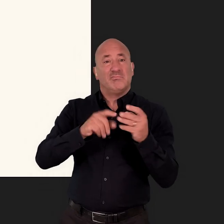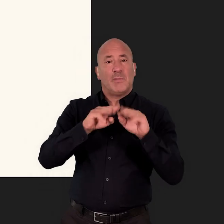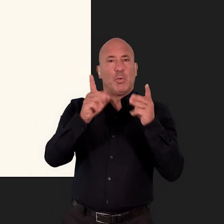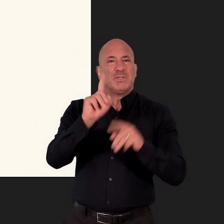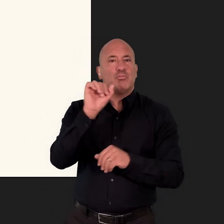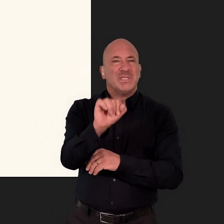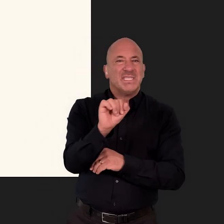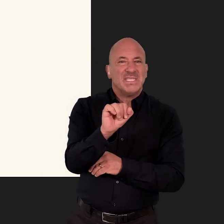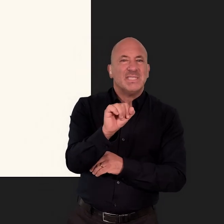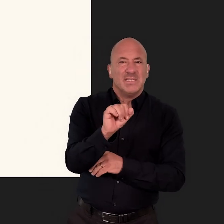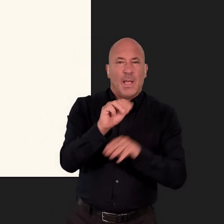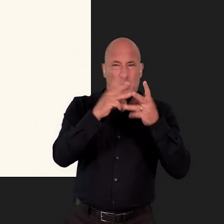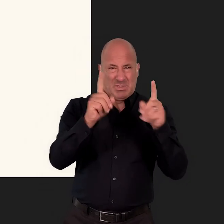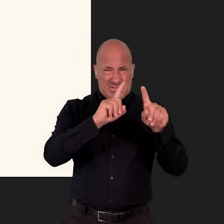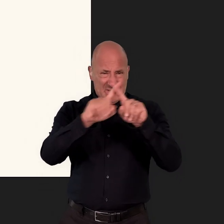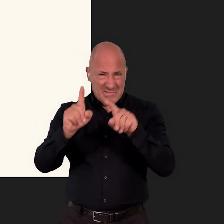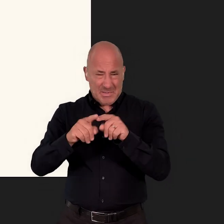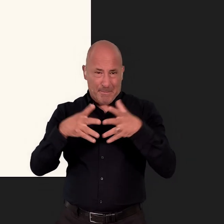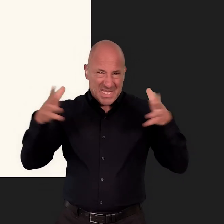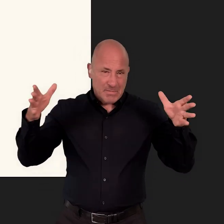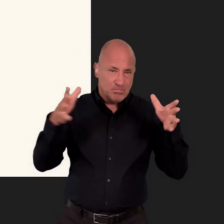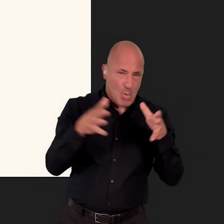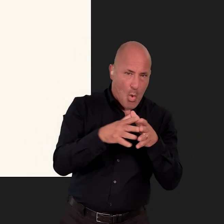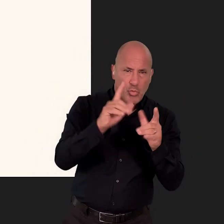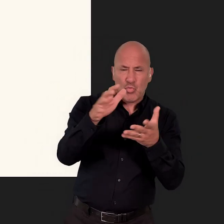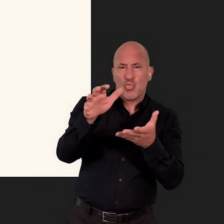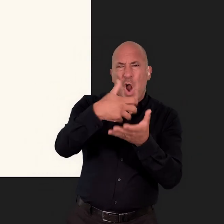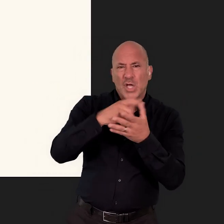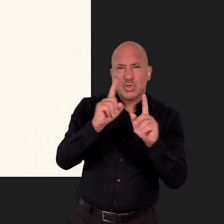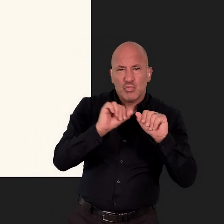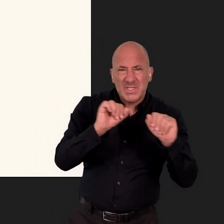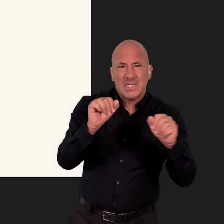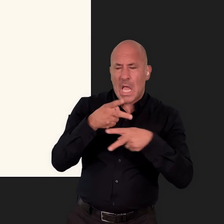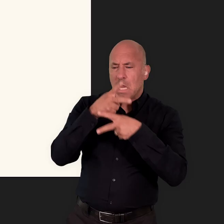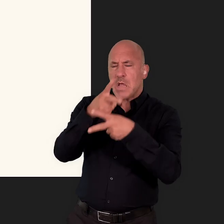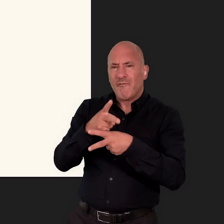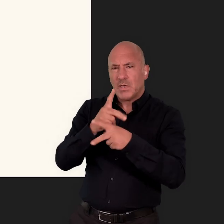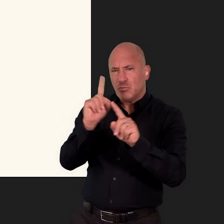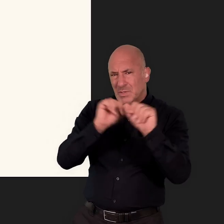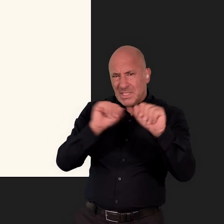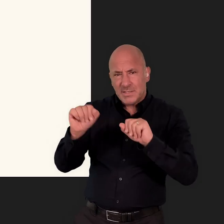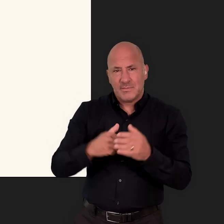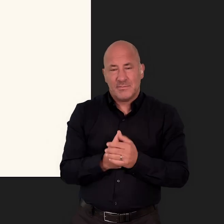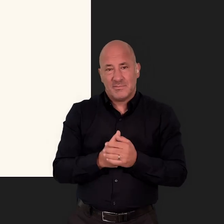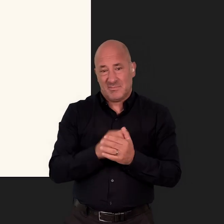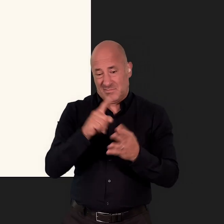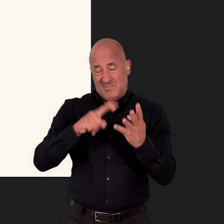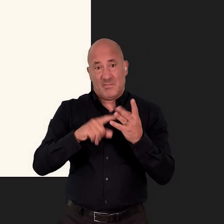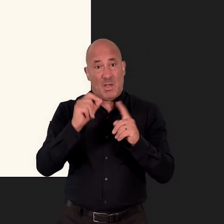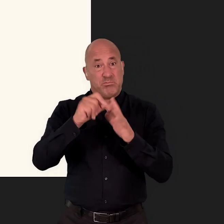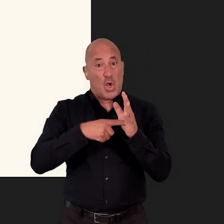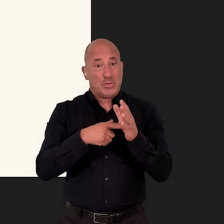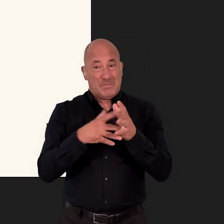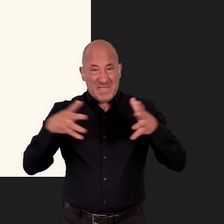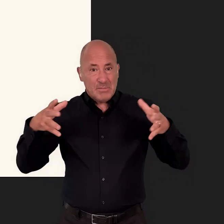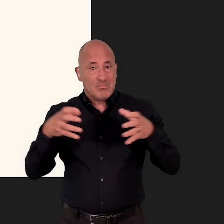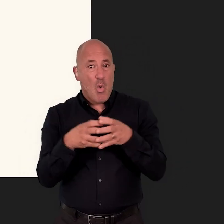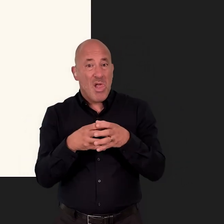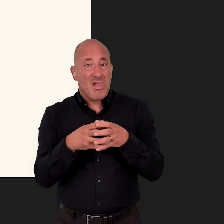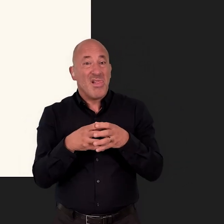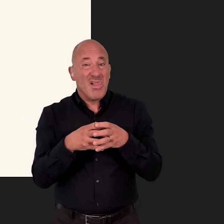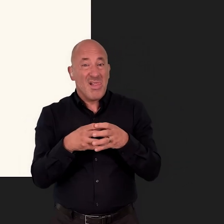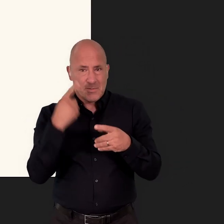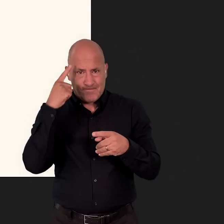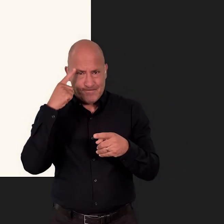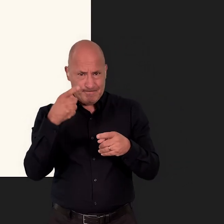of museum, the range and type of museum such as size, collection type and governance model. And project